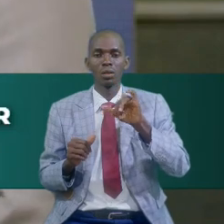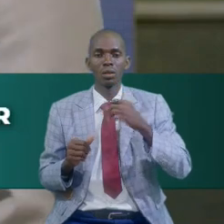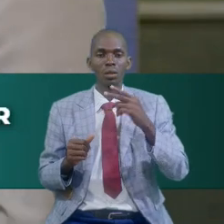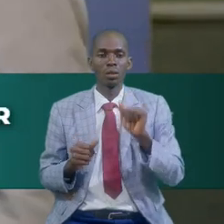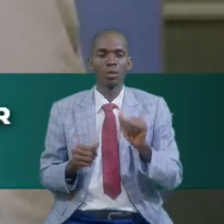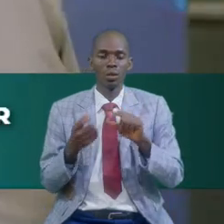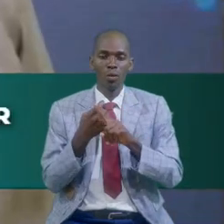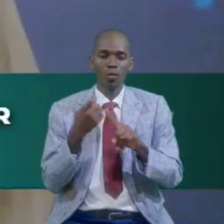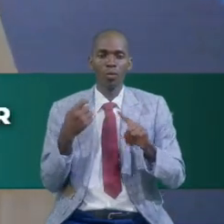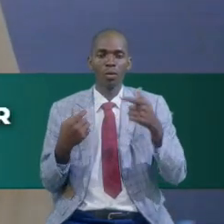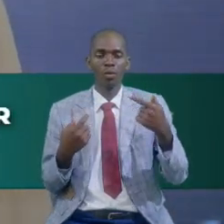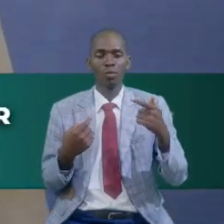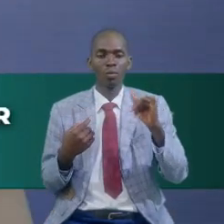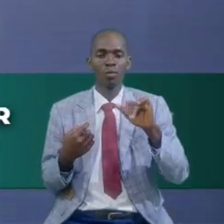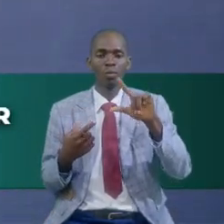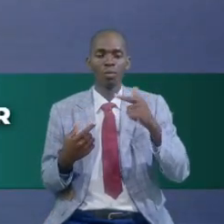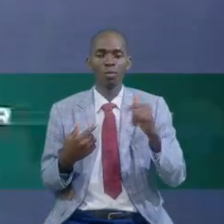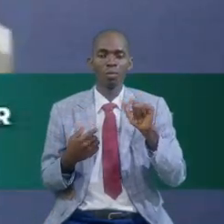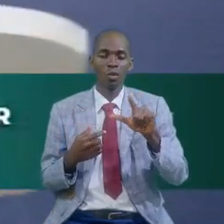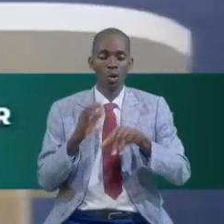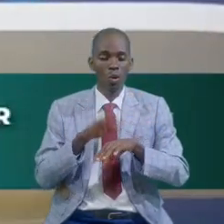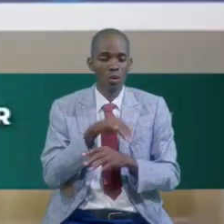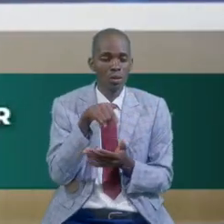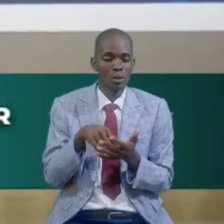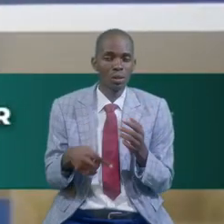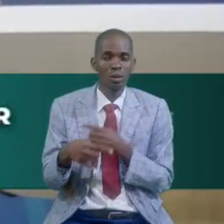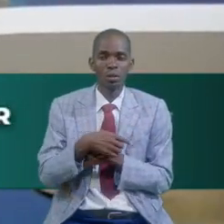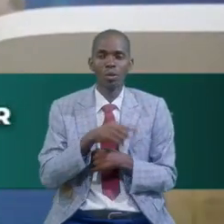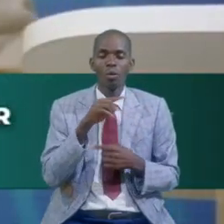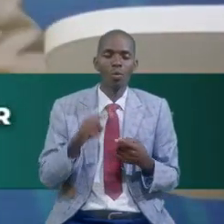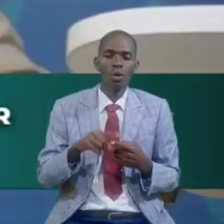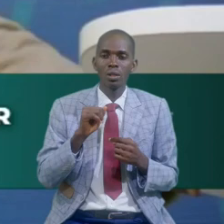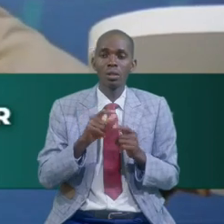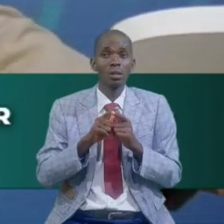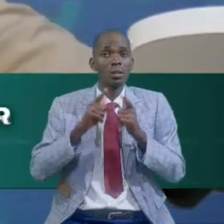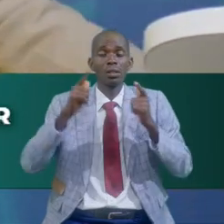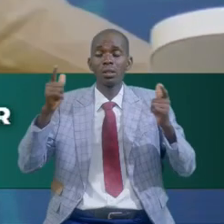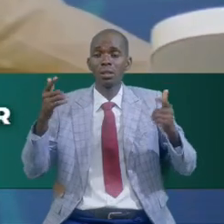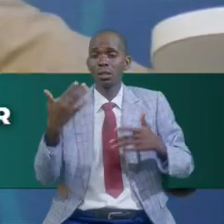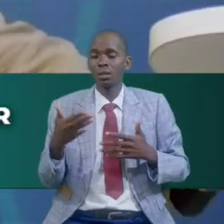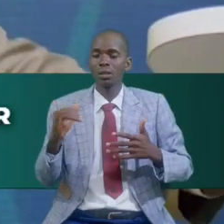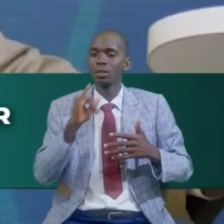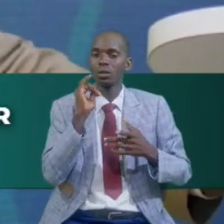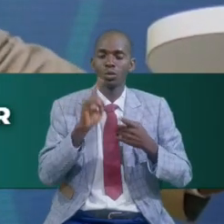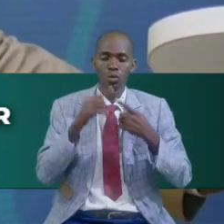On such a day, when a spectacular thing is to happen, you,